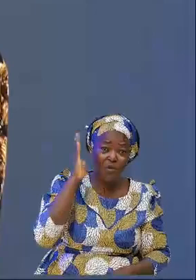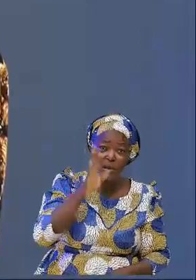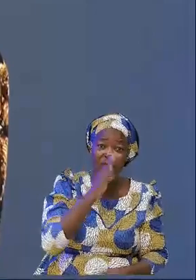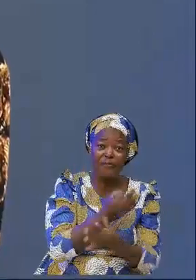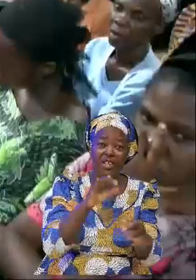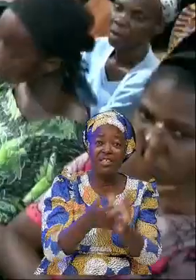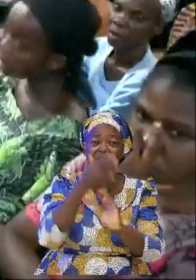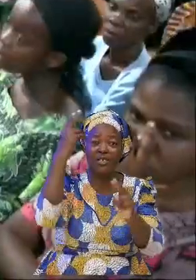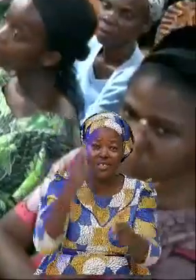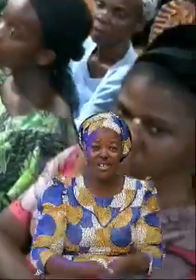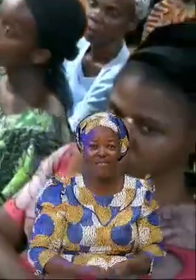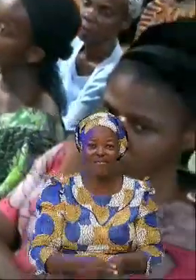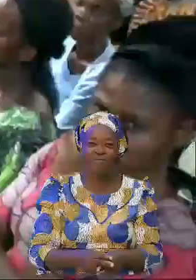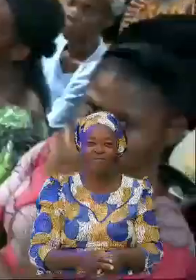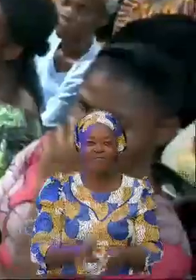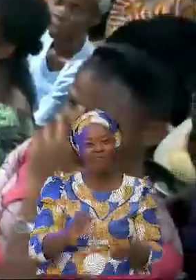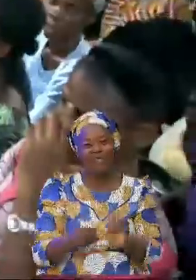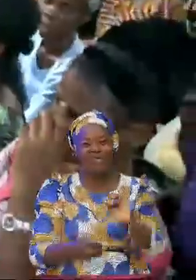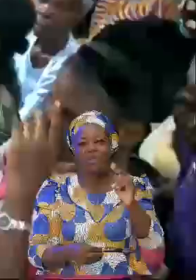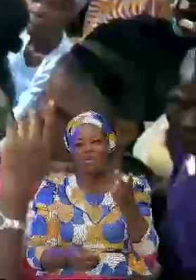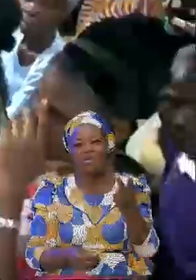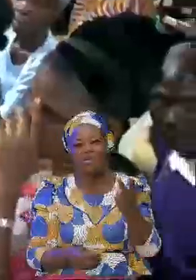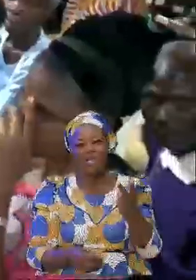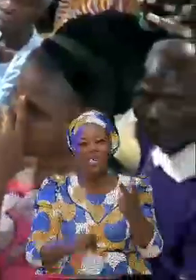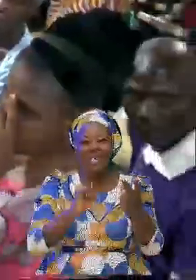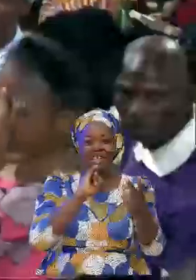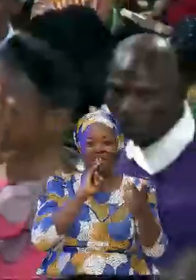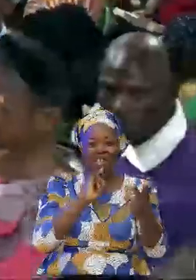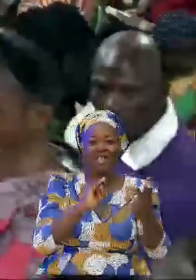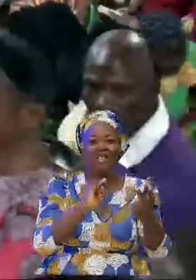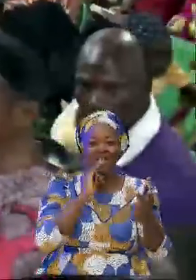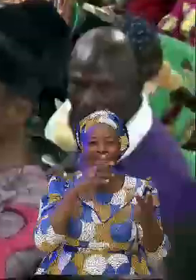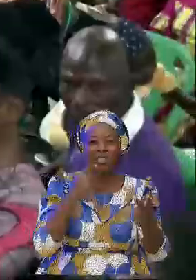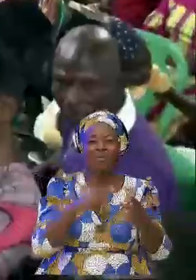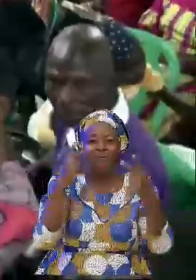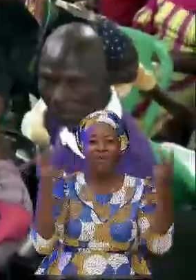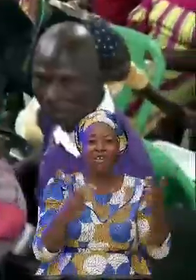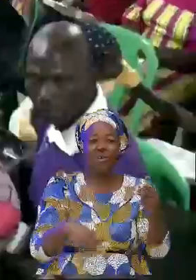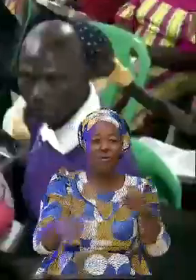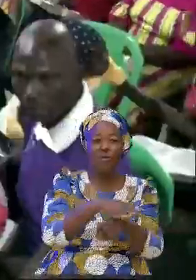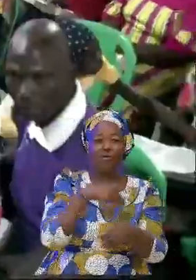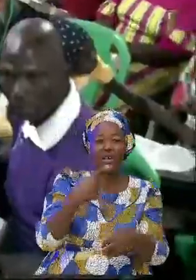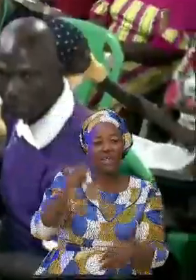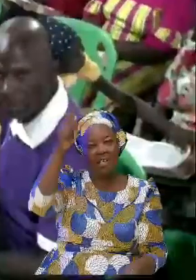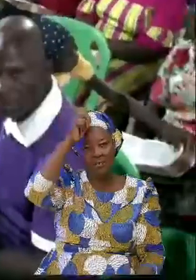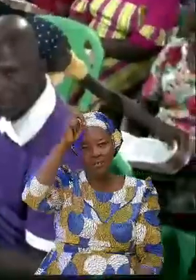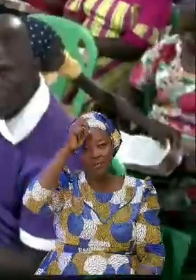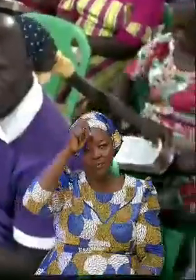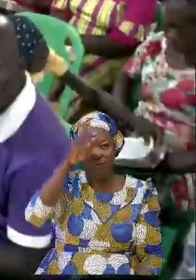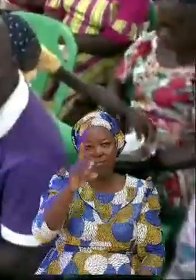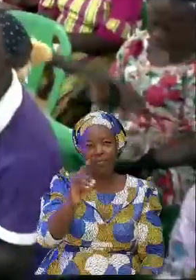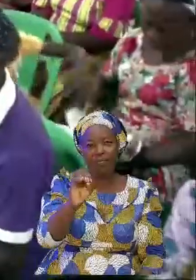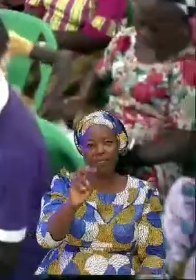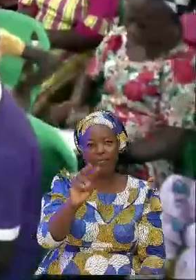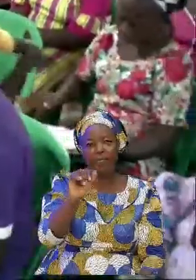free. I said you will be free. Number two is the